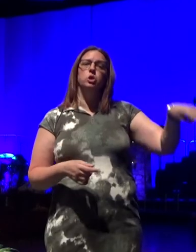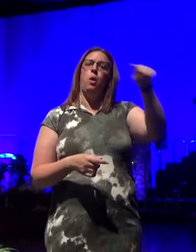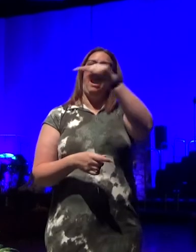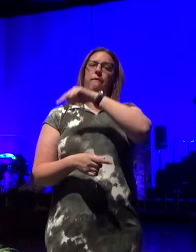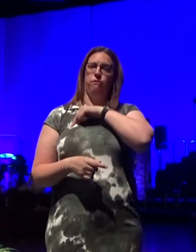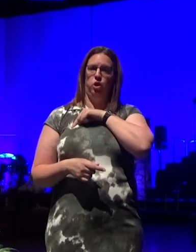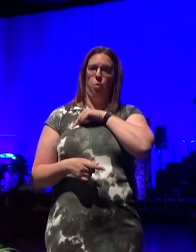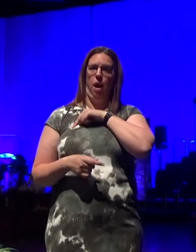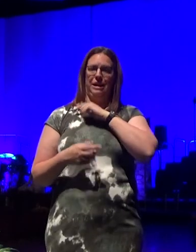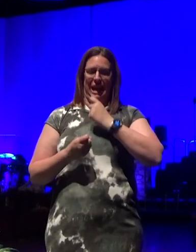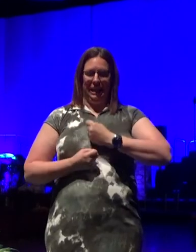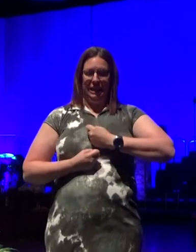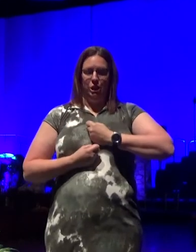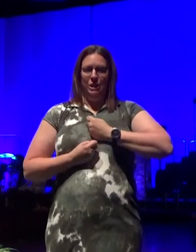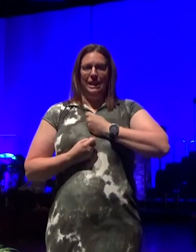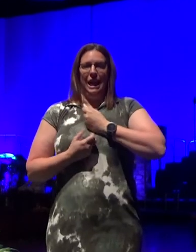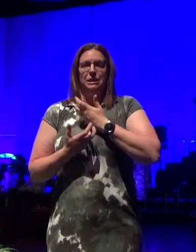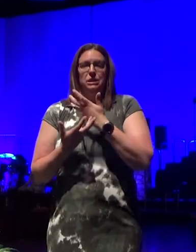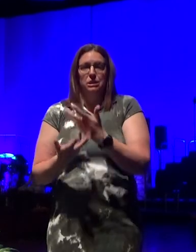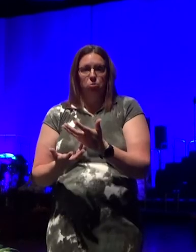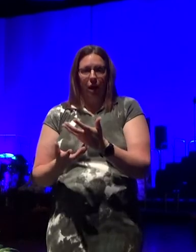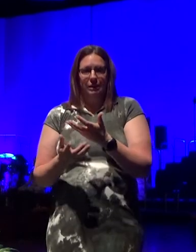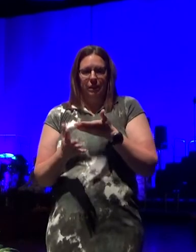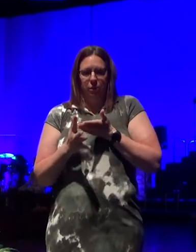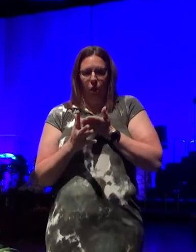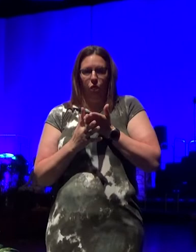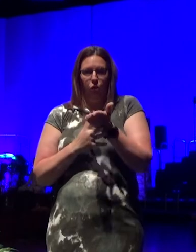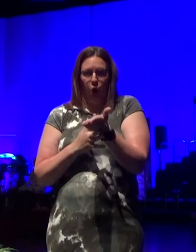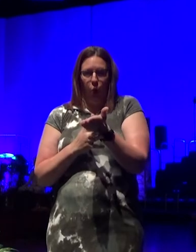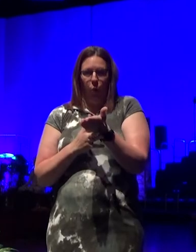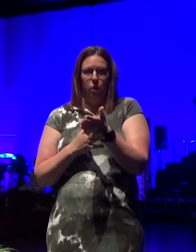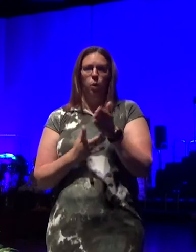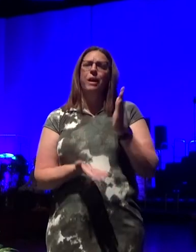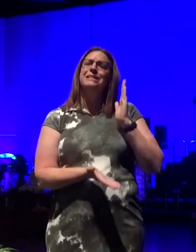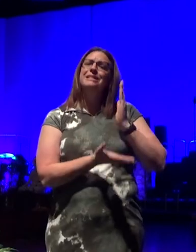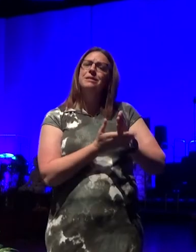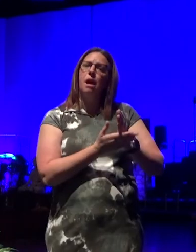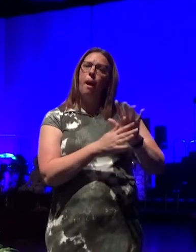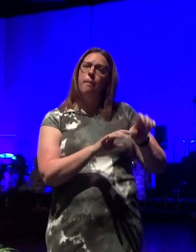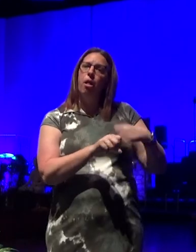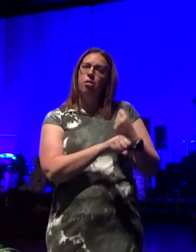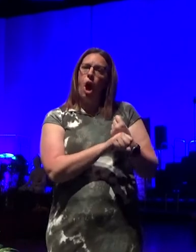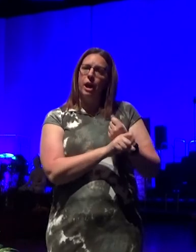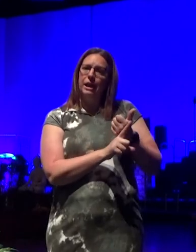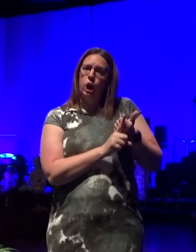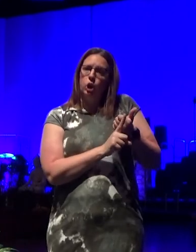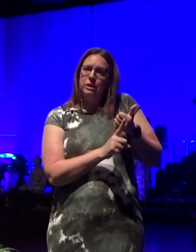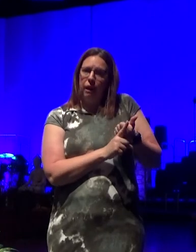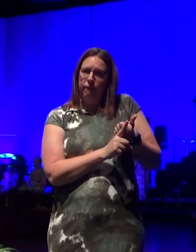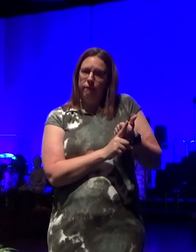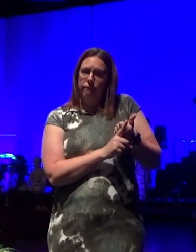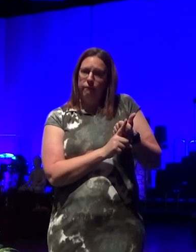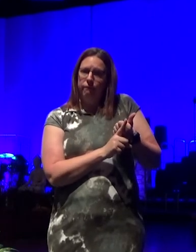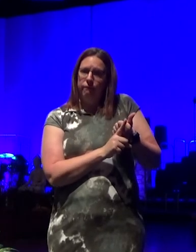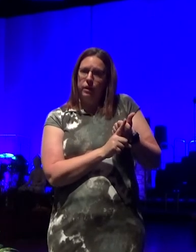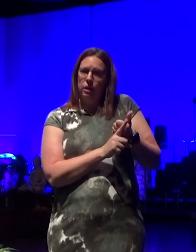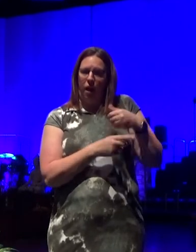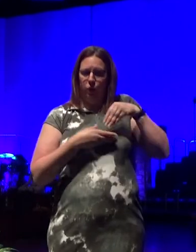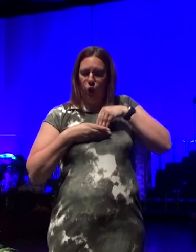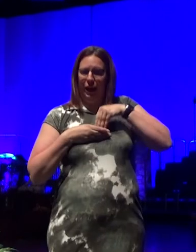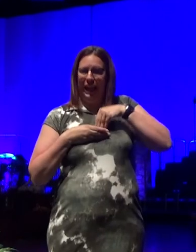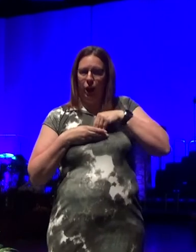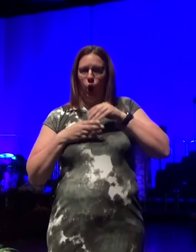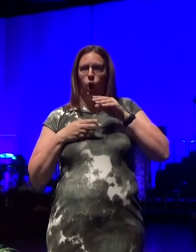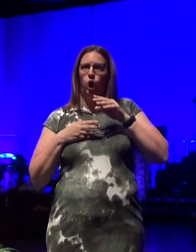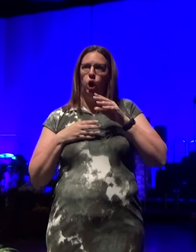way. Stop locking yourself out of your own inner wonder. Stop locking yourself